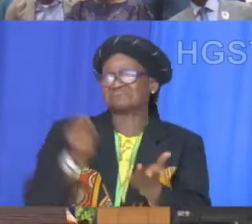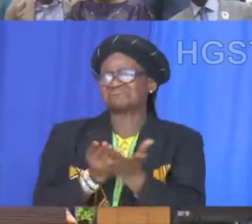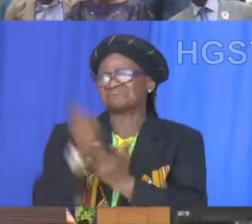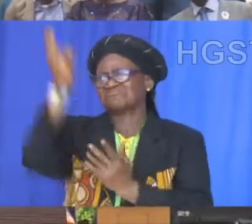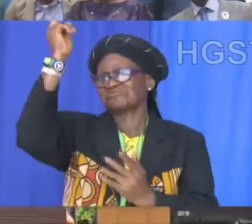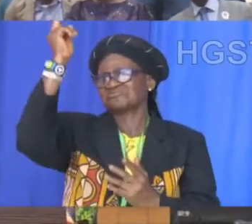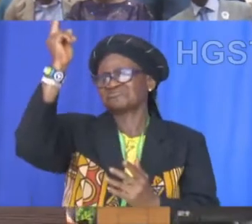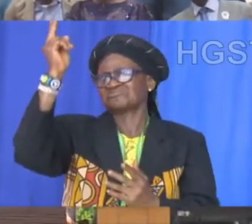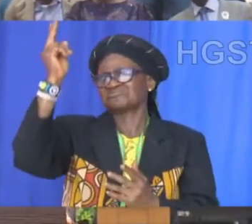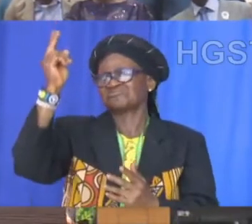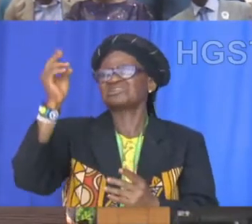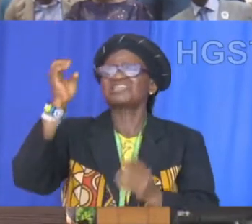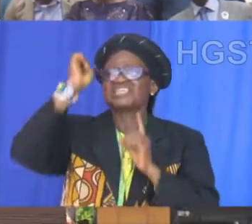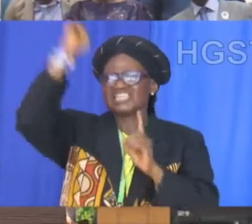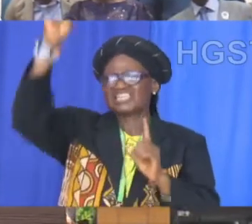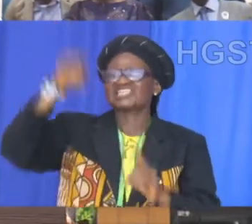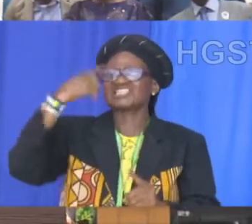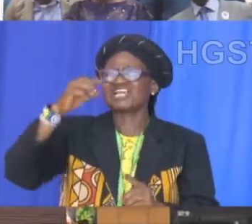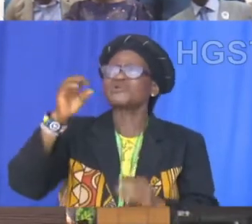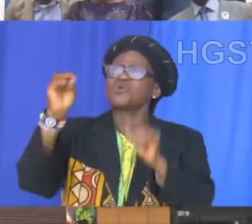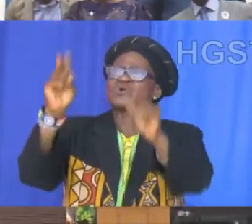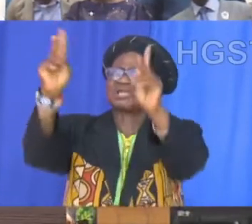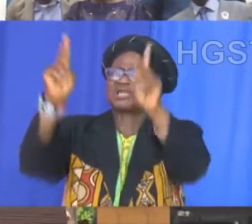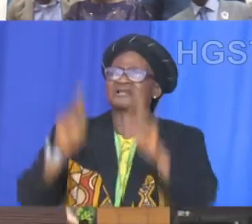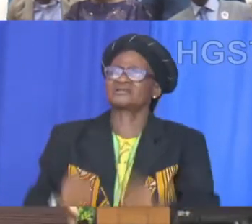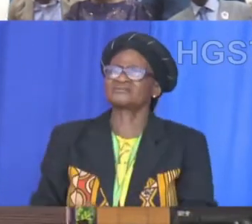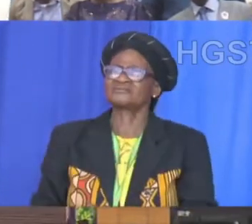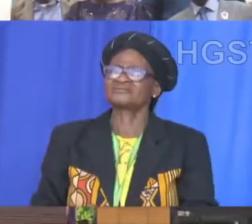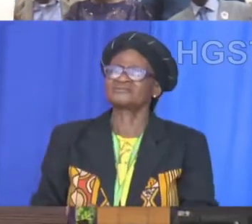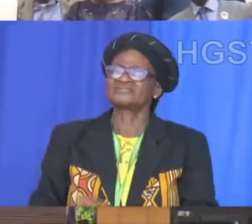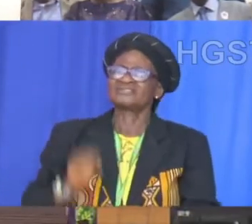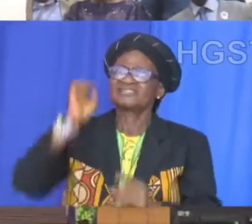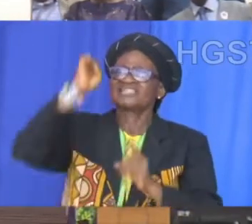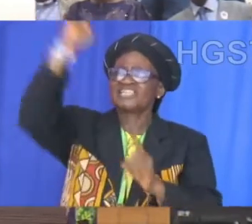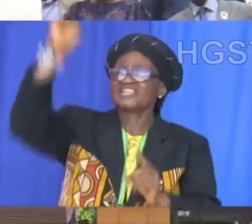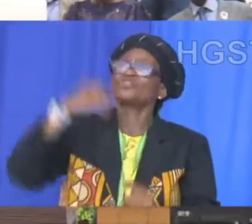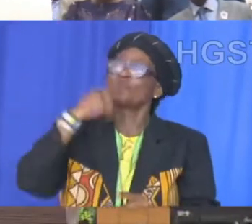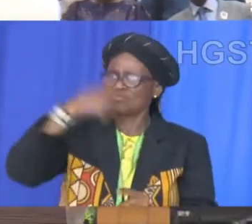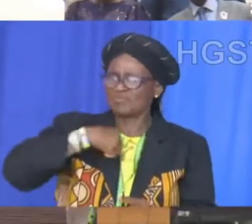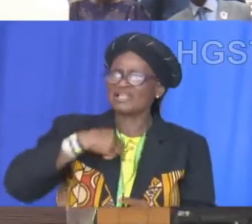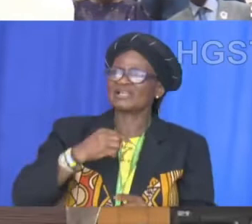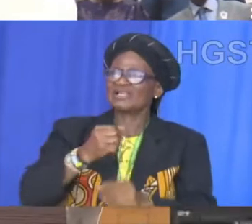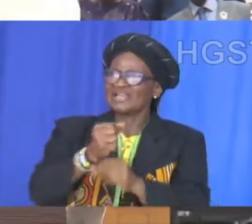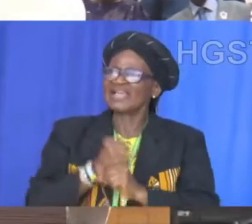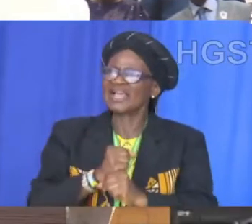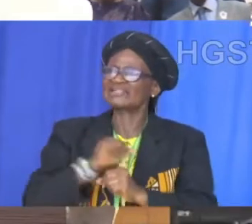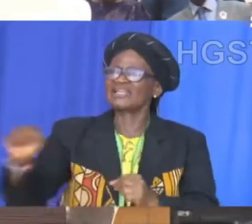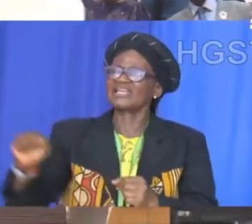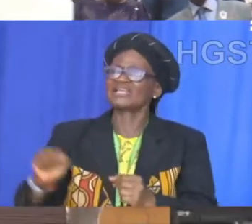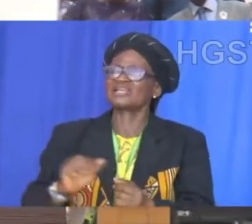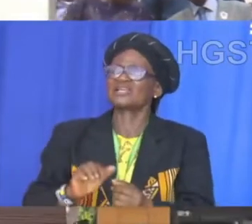I said, okay. He said, get your exercise book and pen.